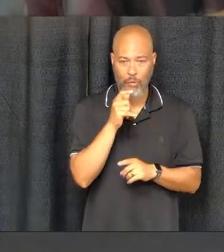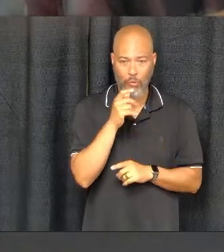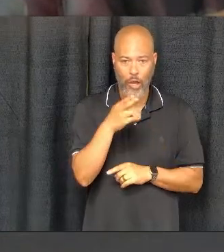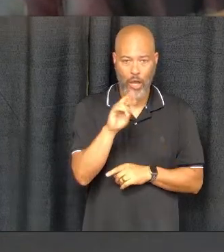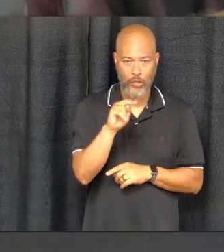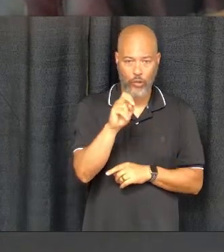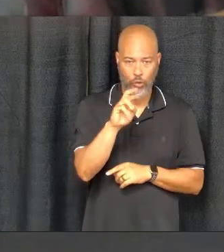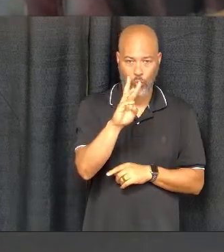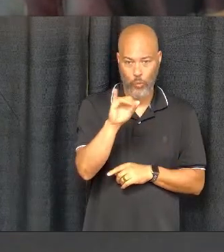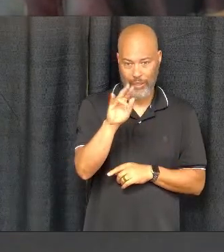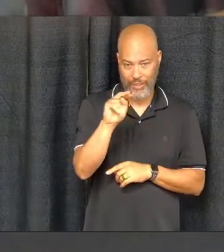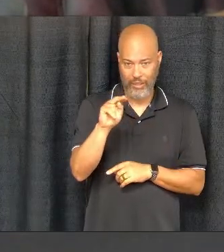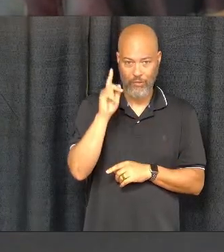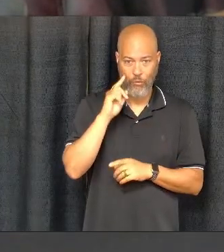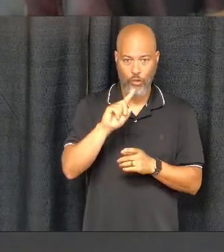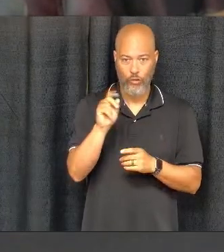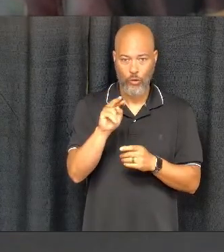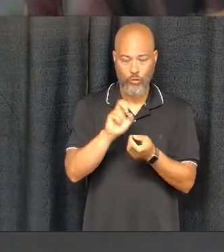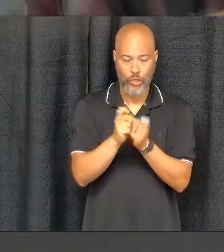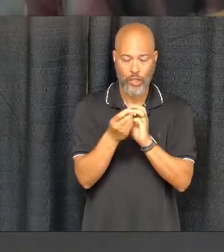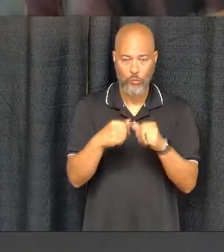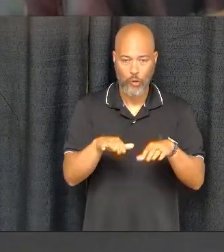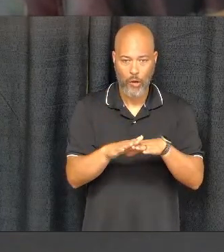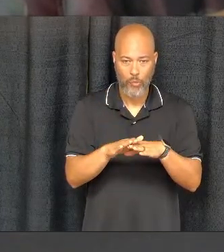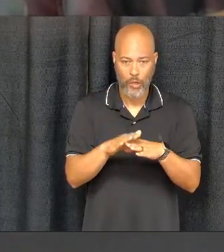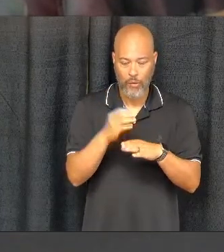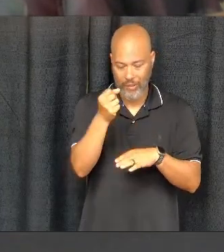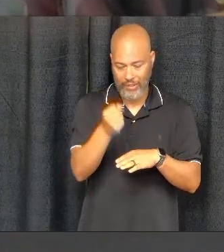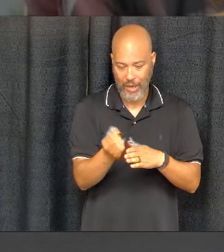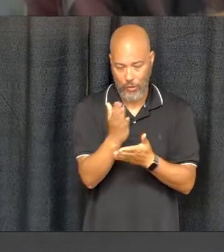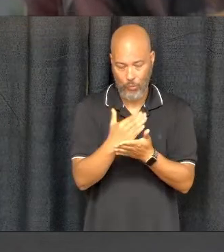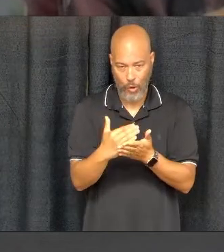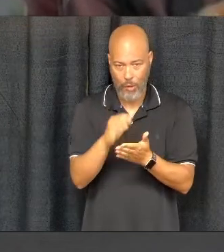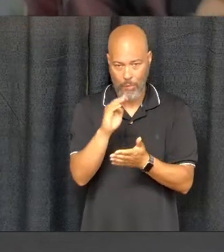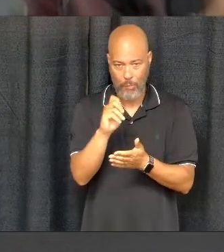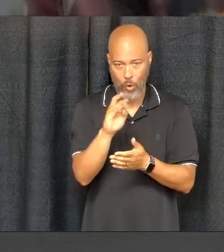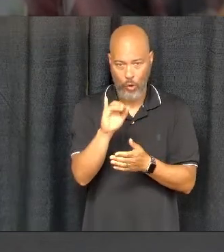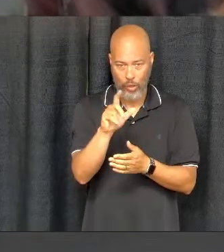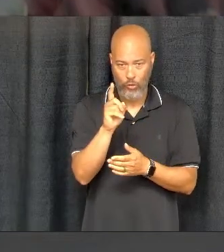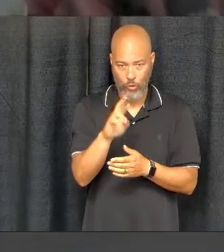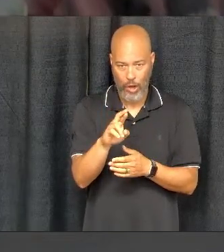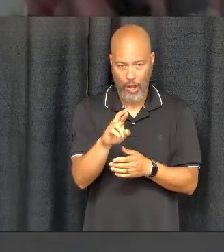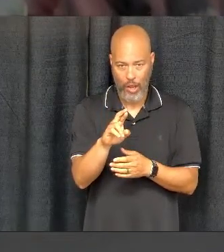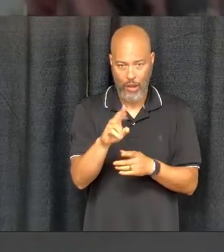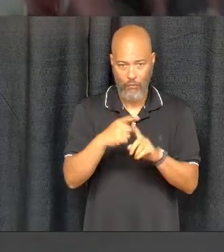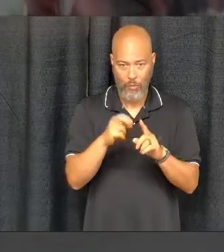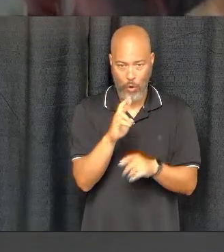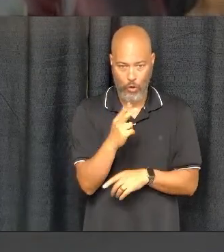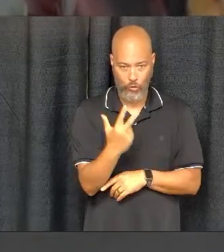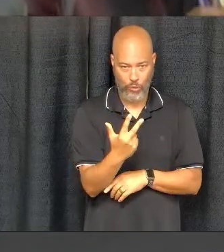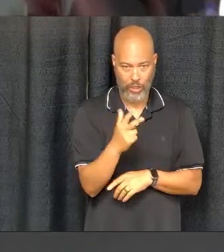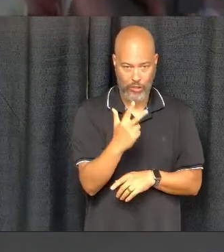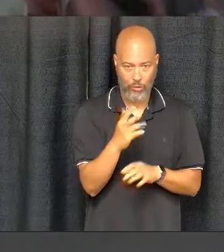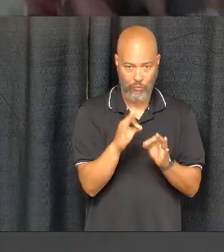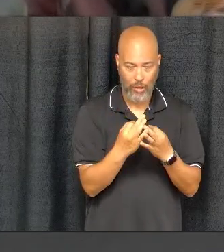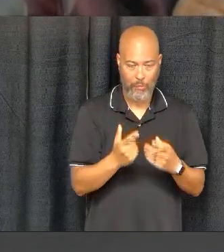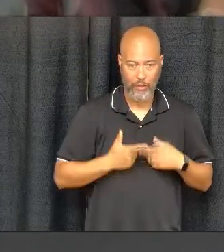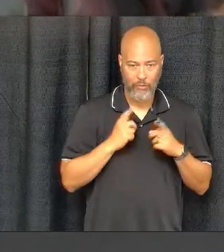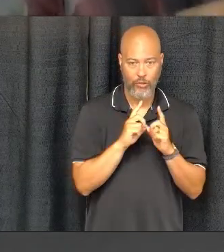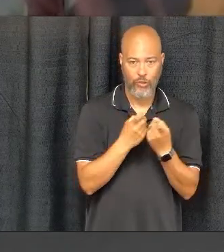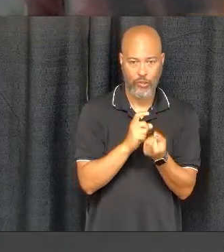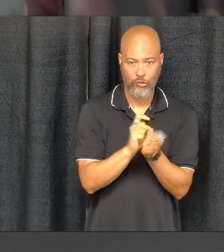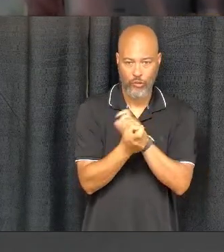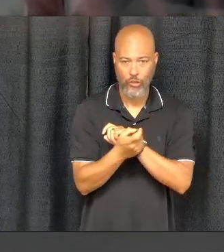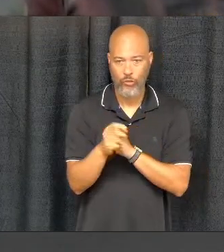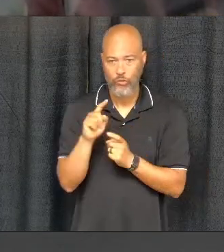Hunter Wynn for zone change on property fronting on the south frontage of Memorial Drive from R3 Three Family Residential